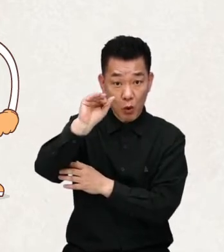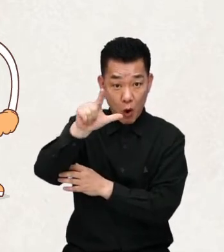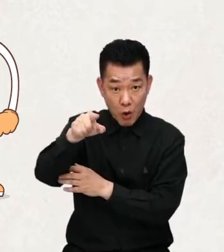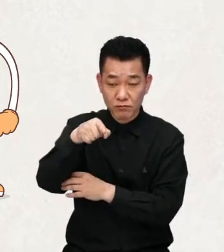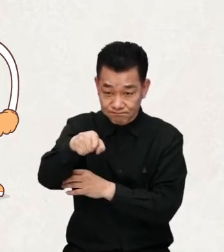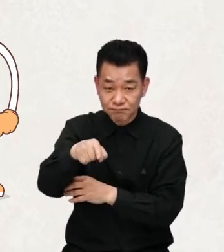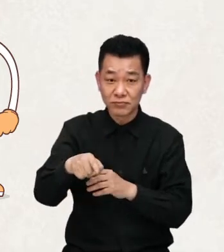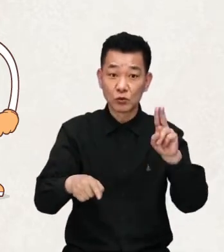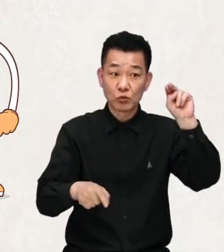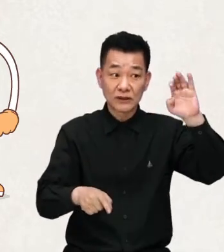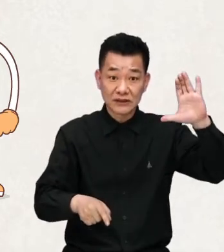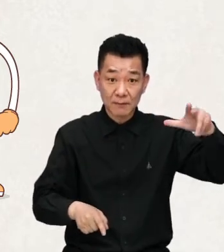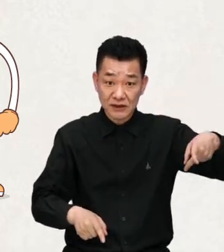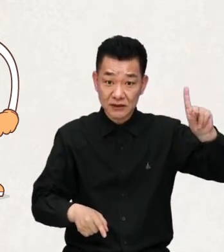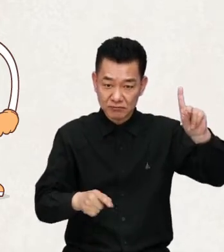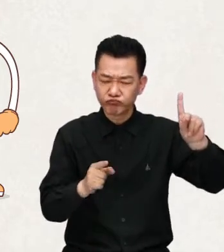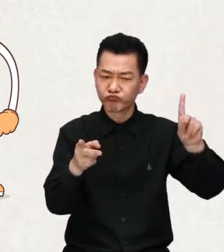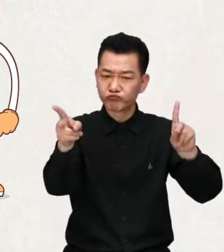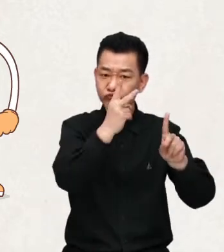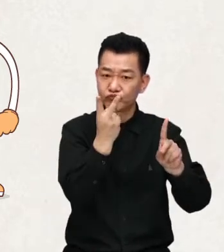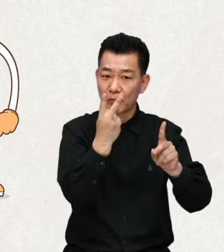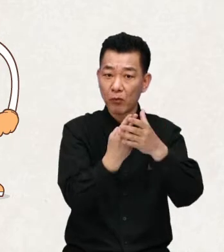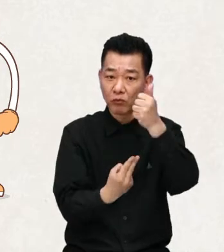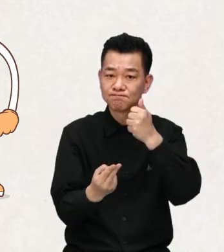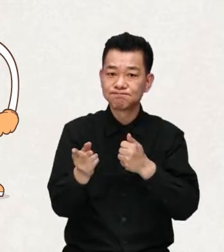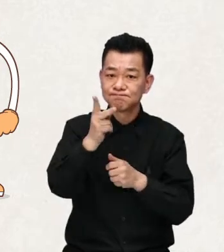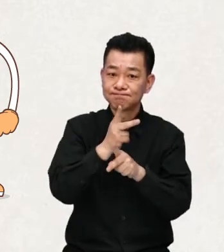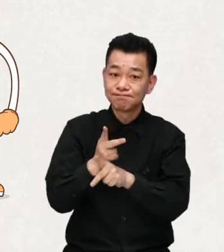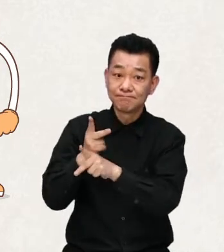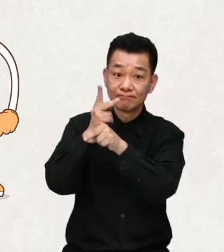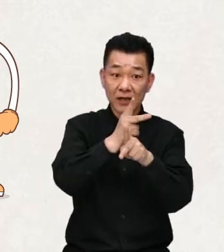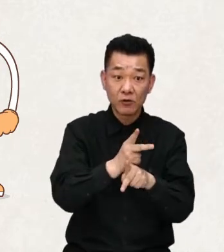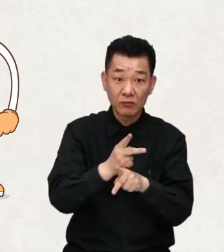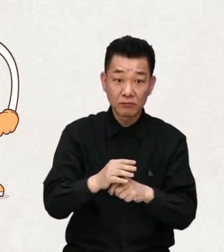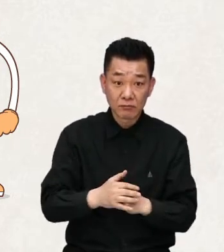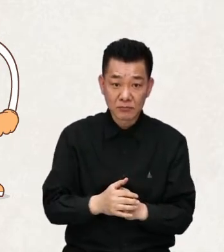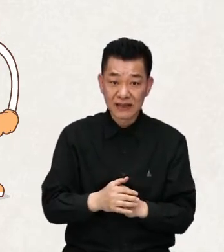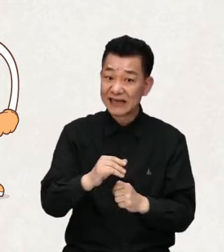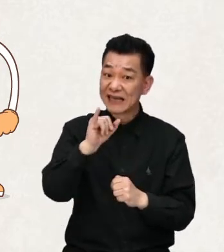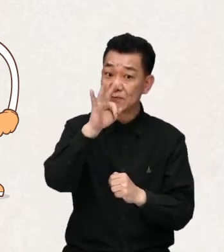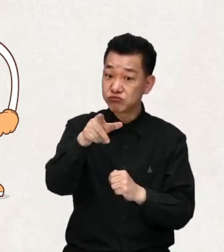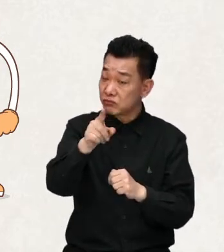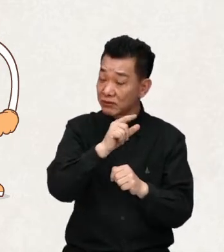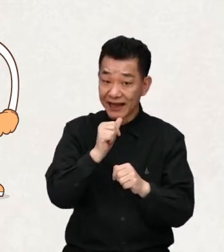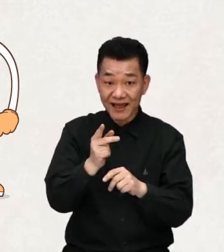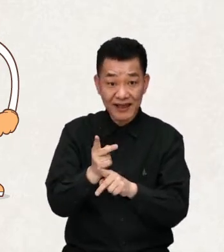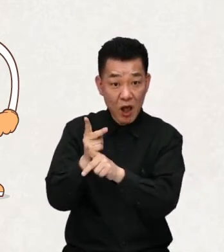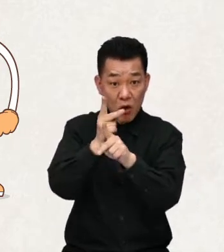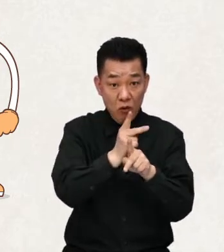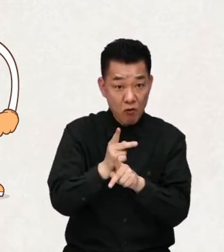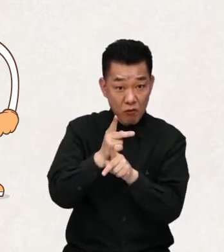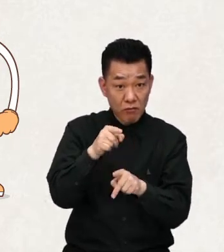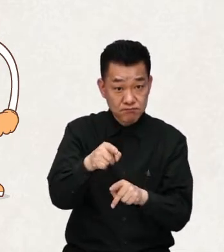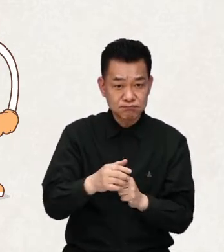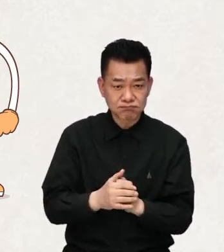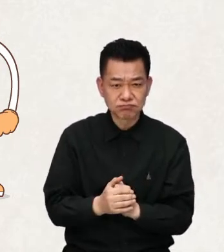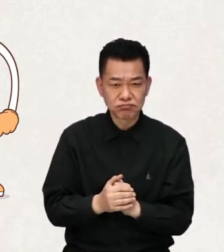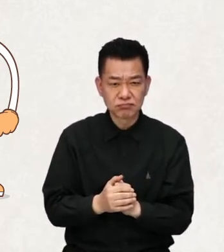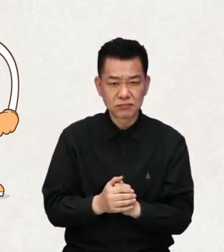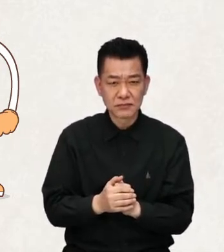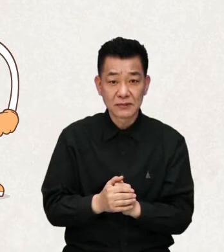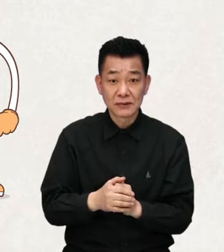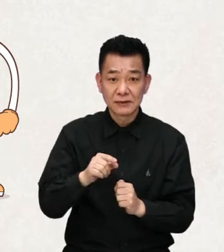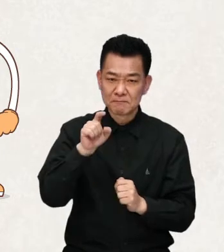states parties follow the content of the UN CRPD. And in case it is not followed well, it acts as